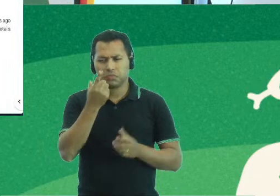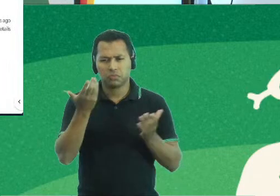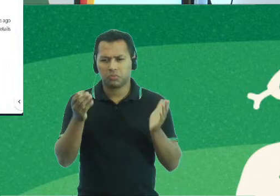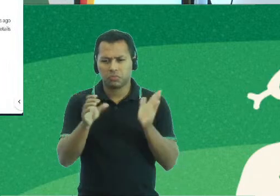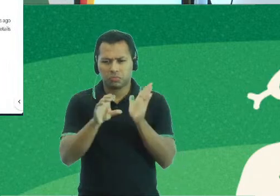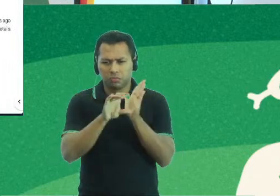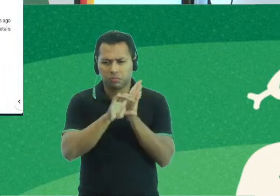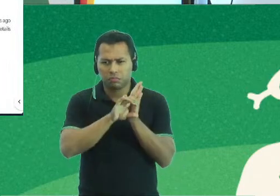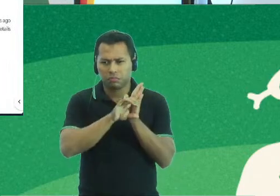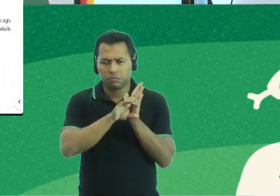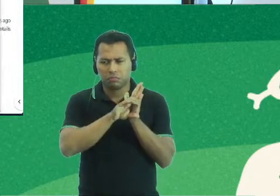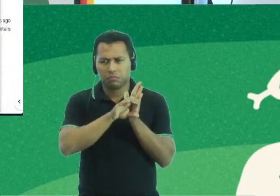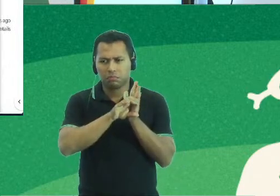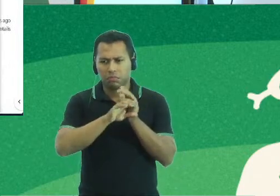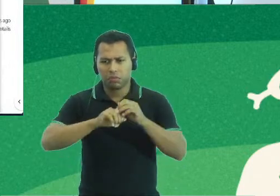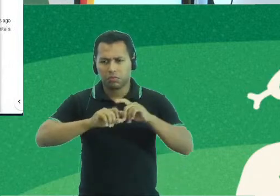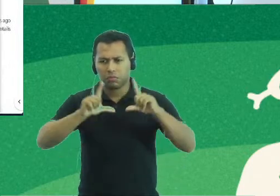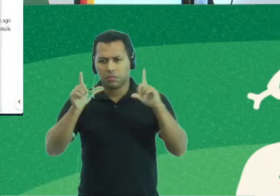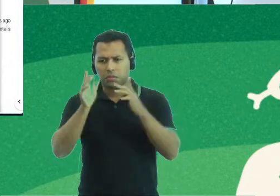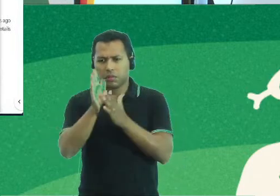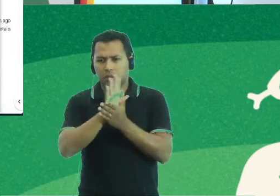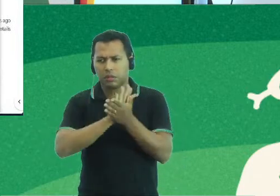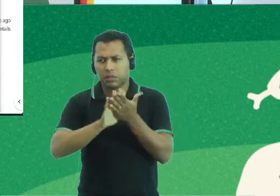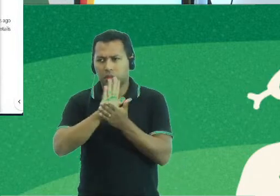It's like I sent the email, right?